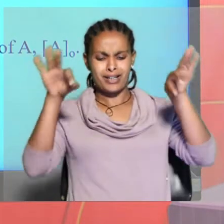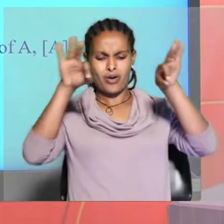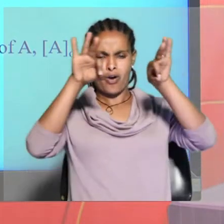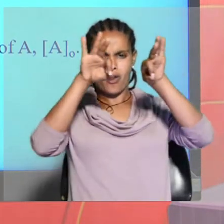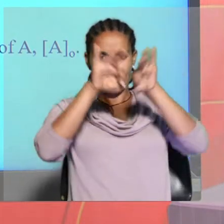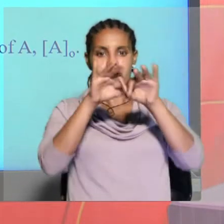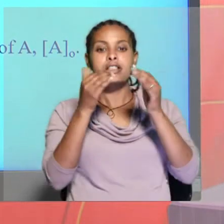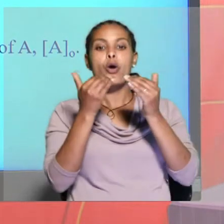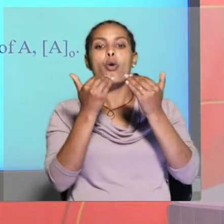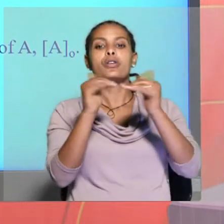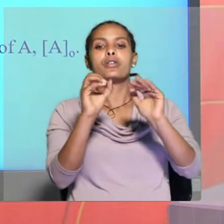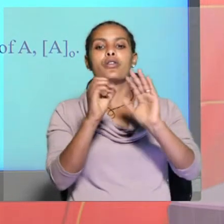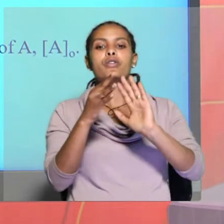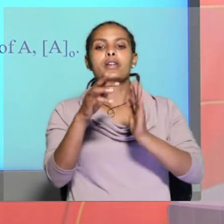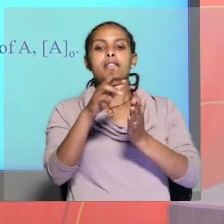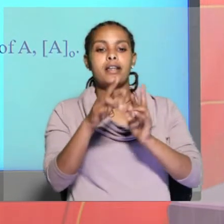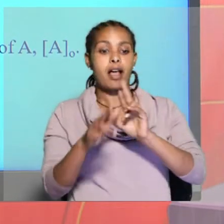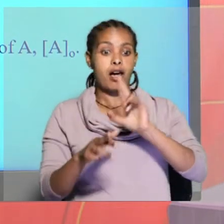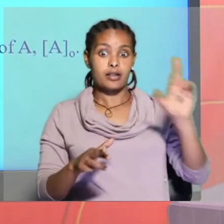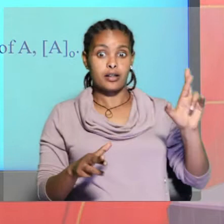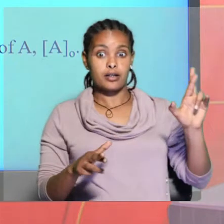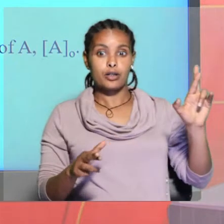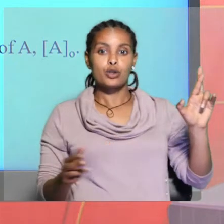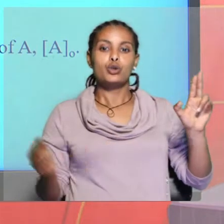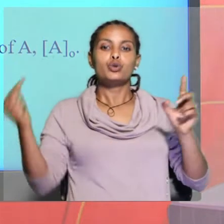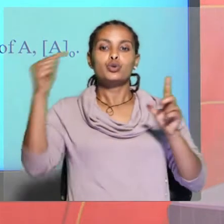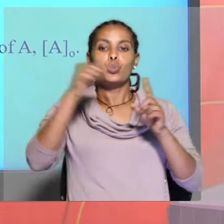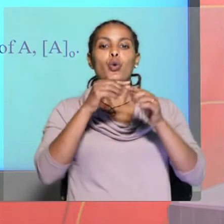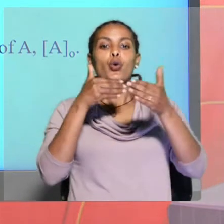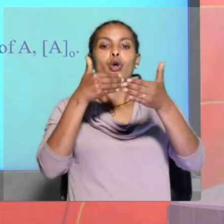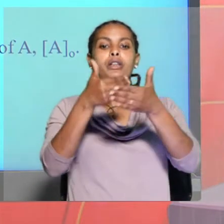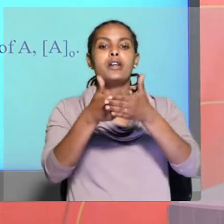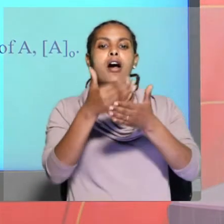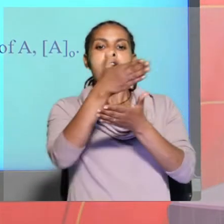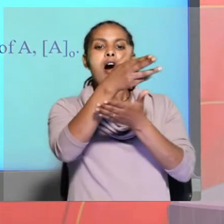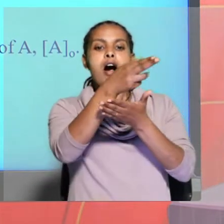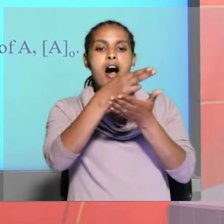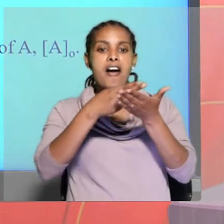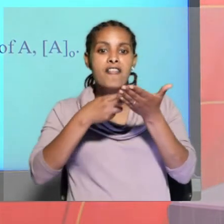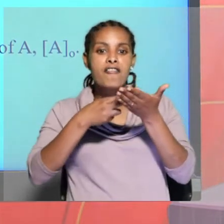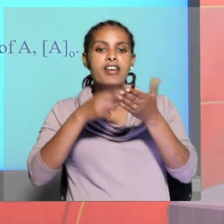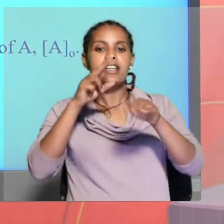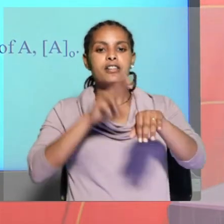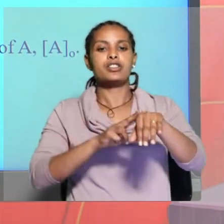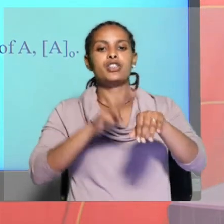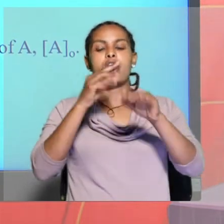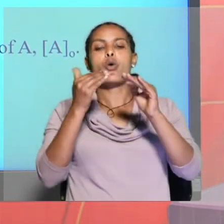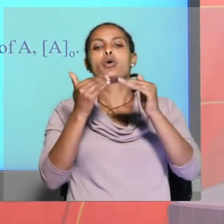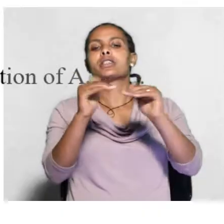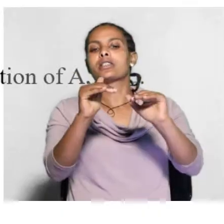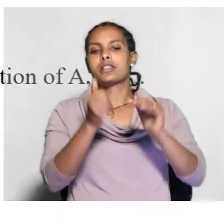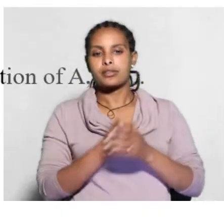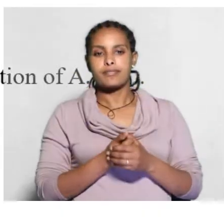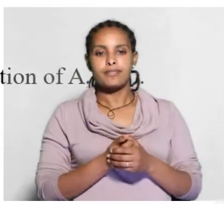the concentration of the reactant to reach half its initial concentration.